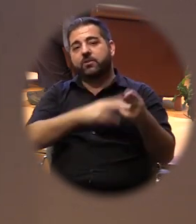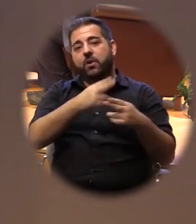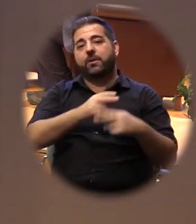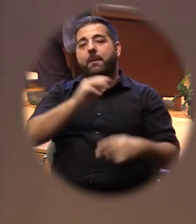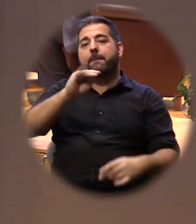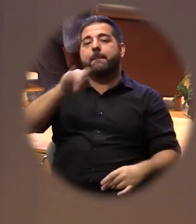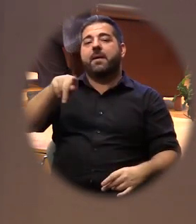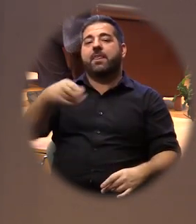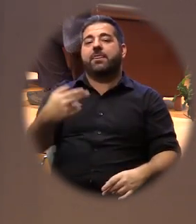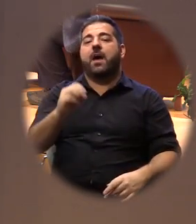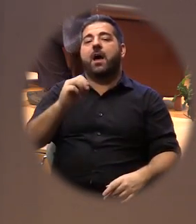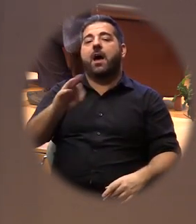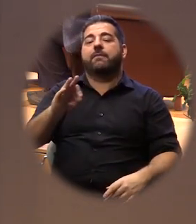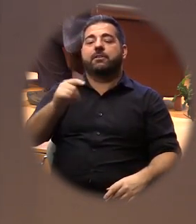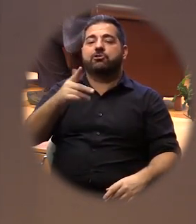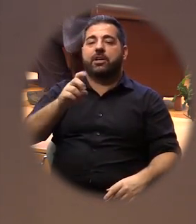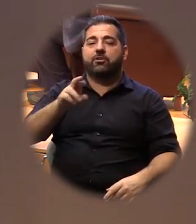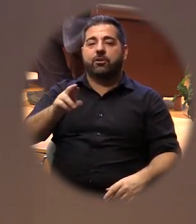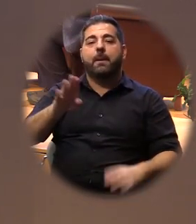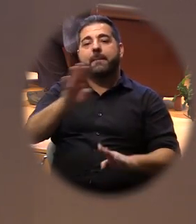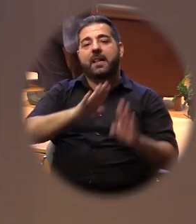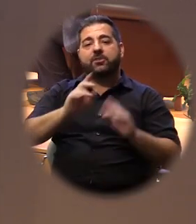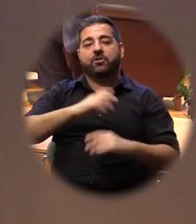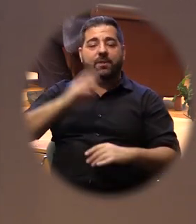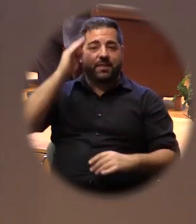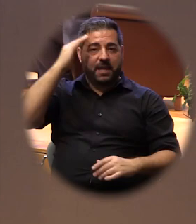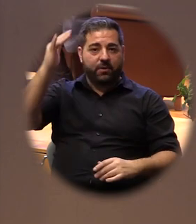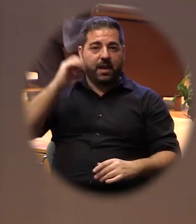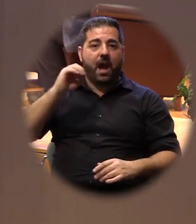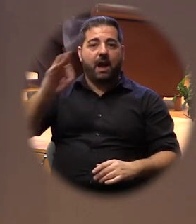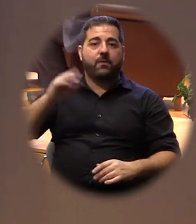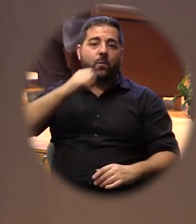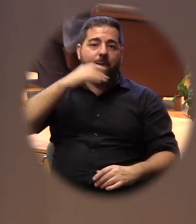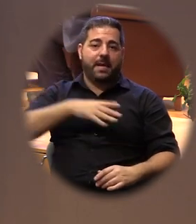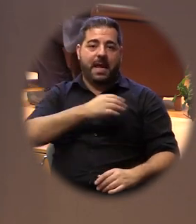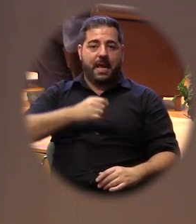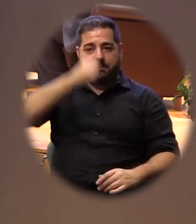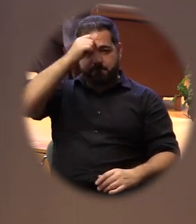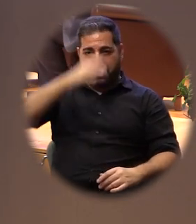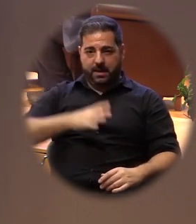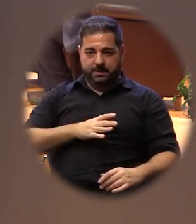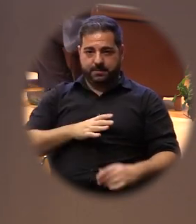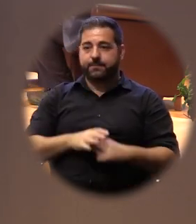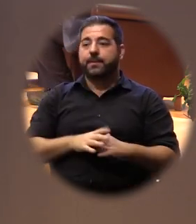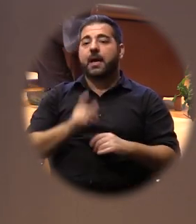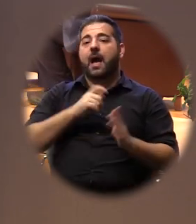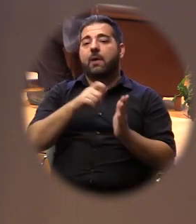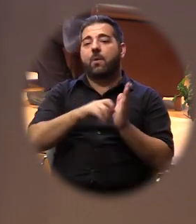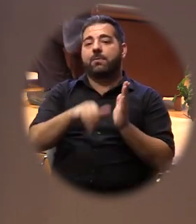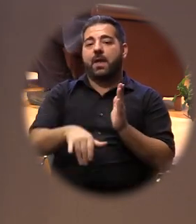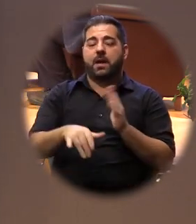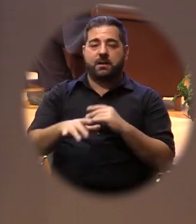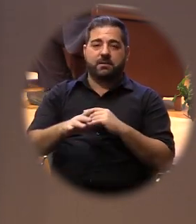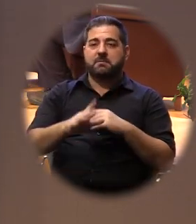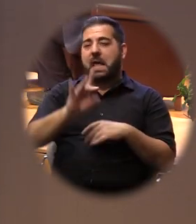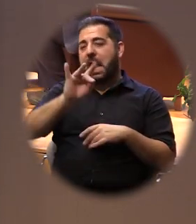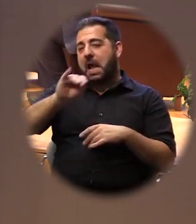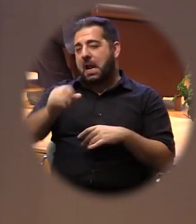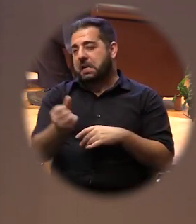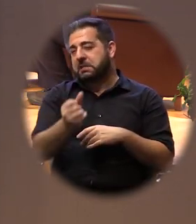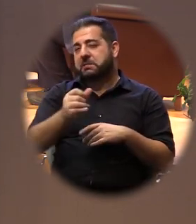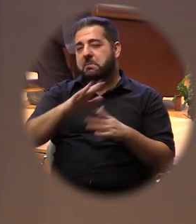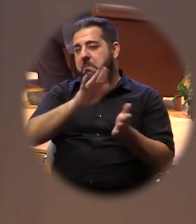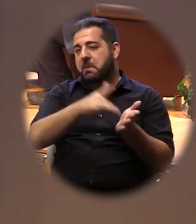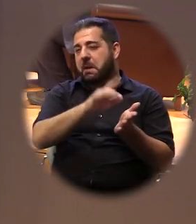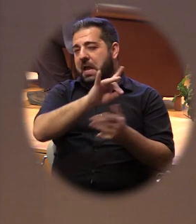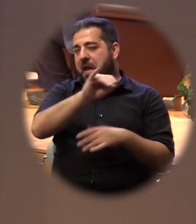Gender, Biological Theories About Women and Men. And I wrote that in the mid-80s,